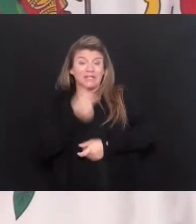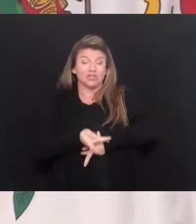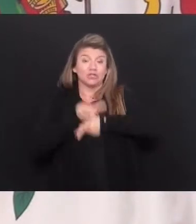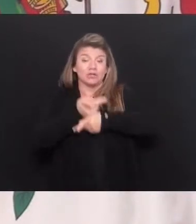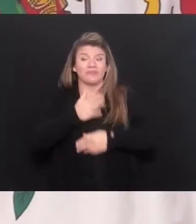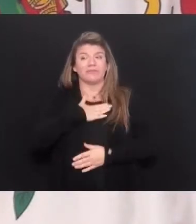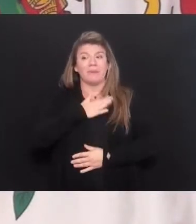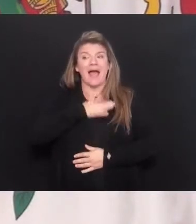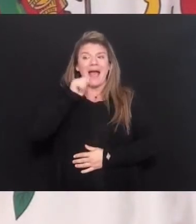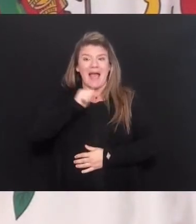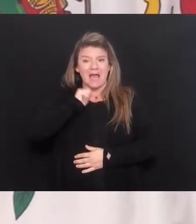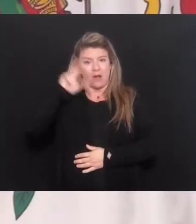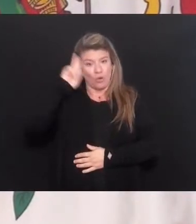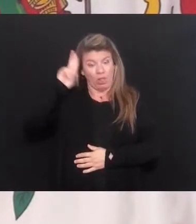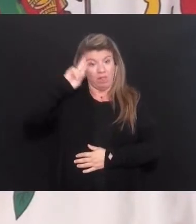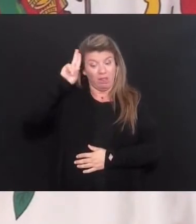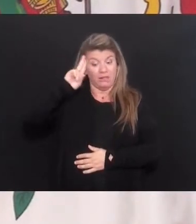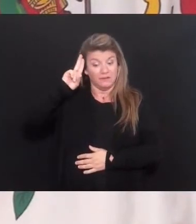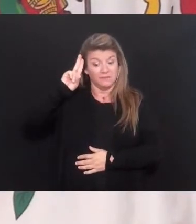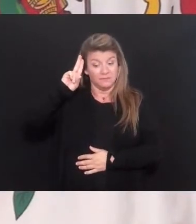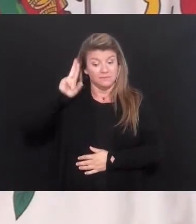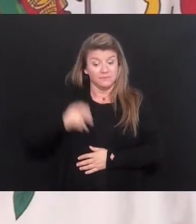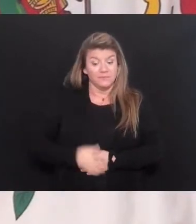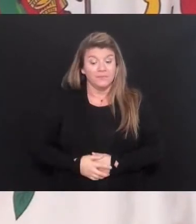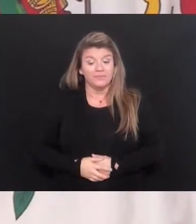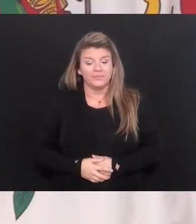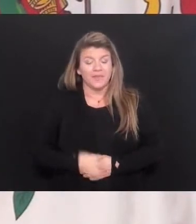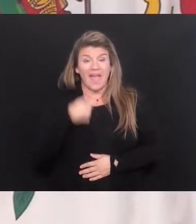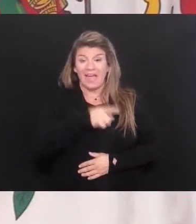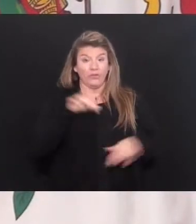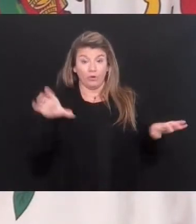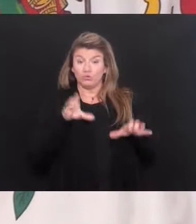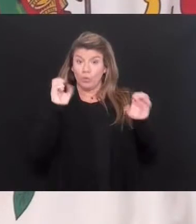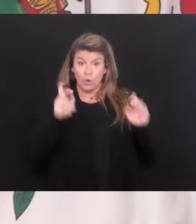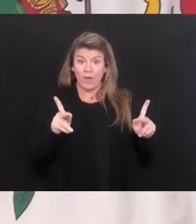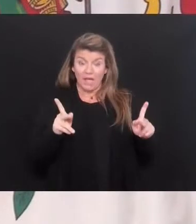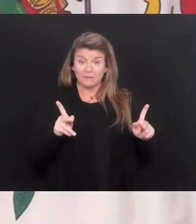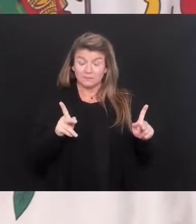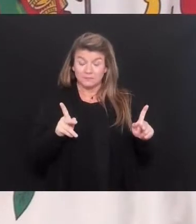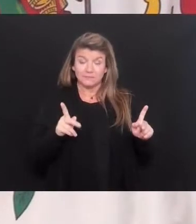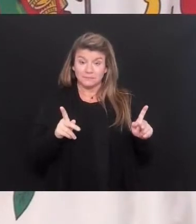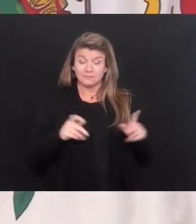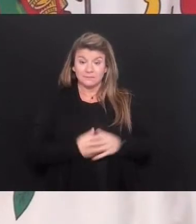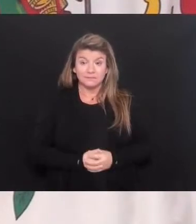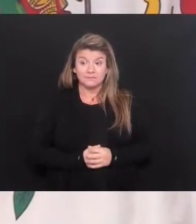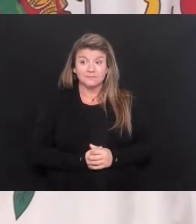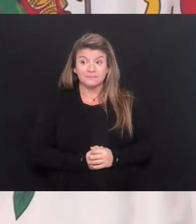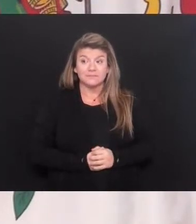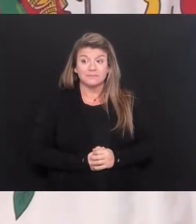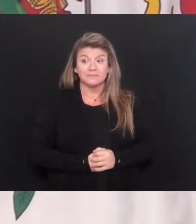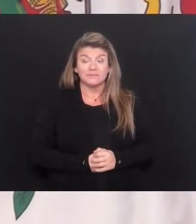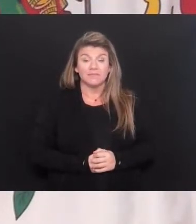and uncle, and they're doing okay and everything.